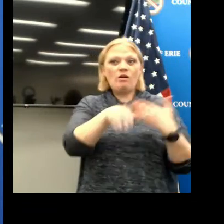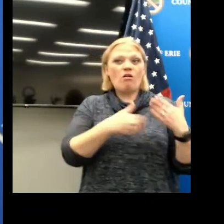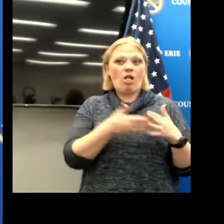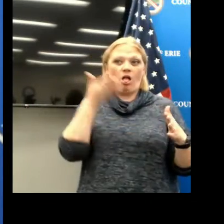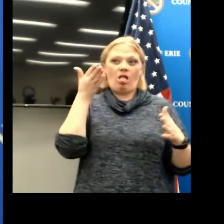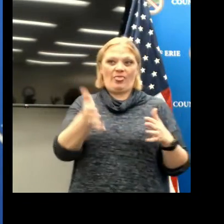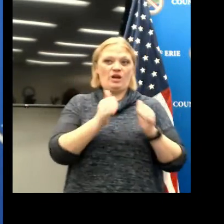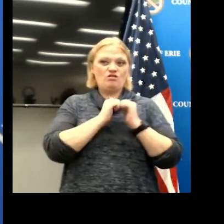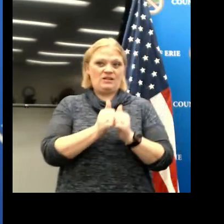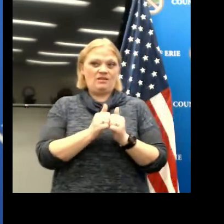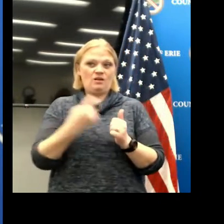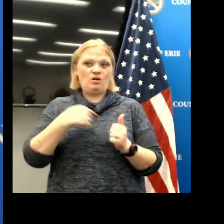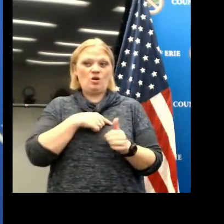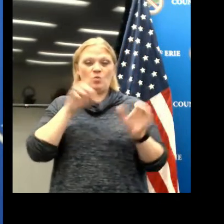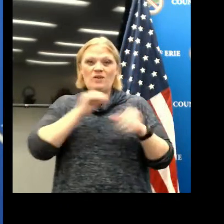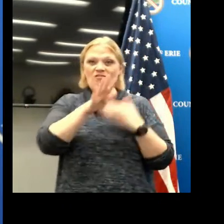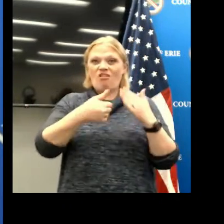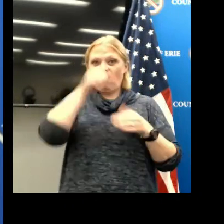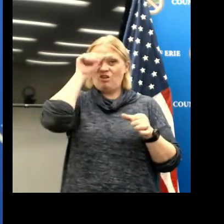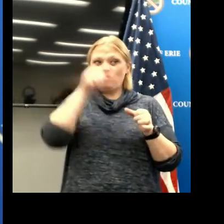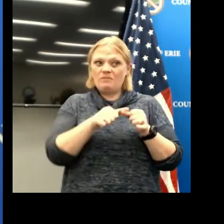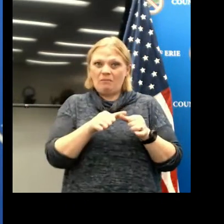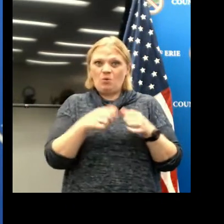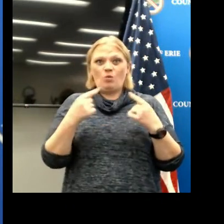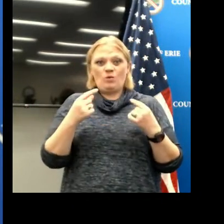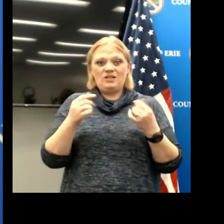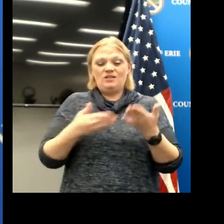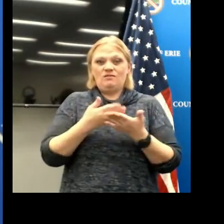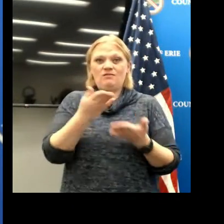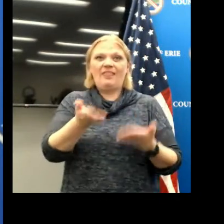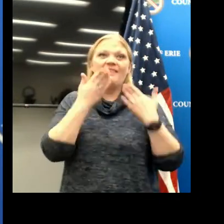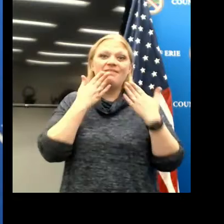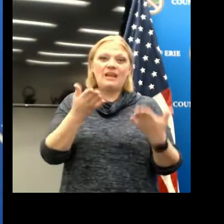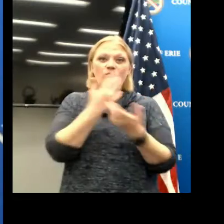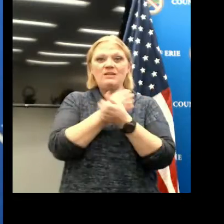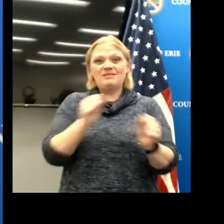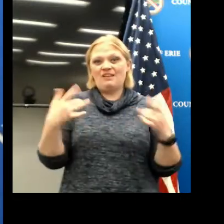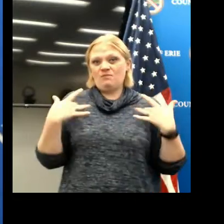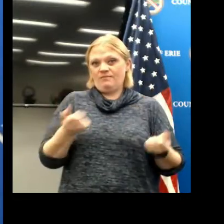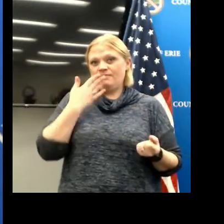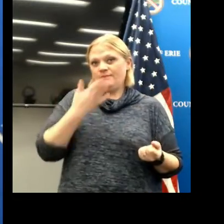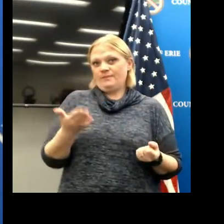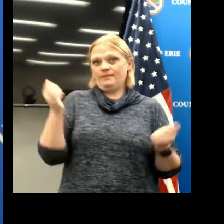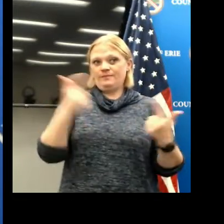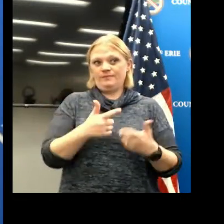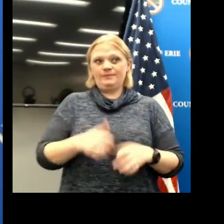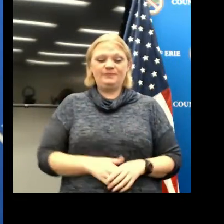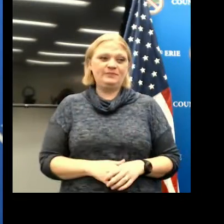there and we can all remember what we did to get there. Thank you. Be safe and well to all.